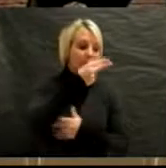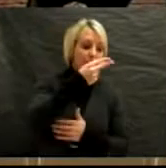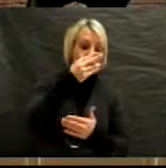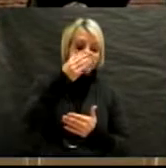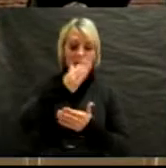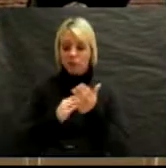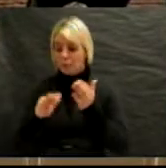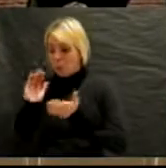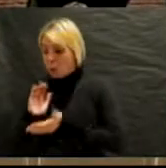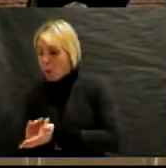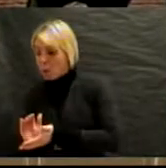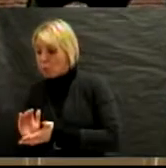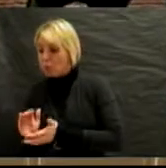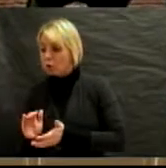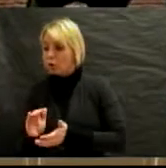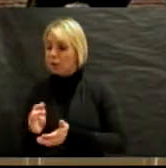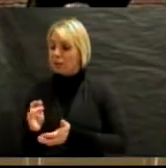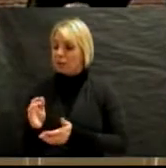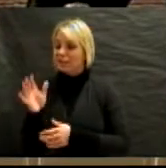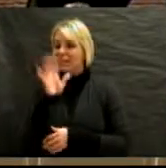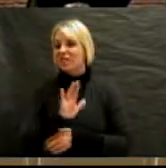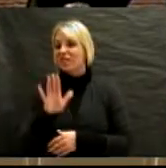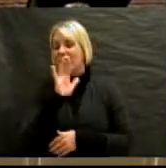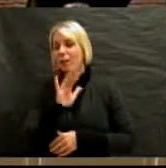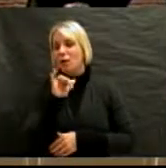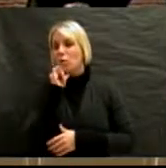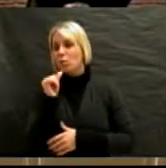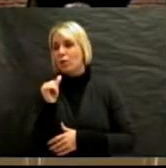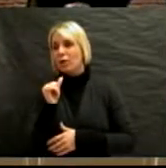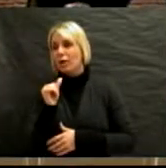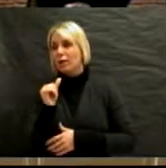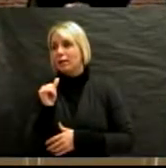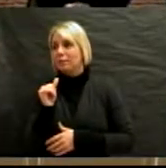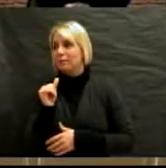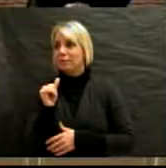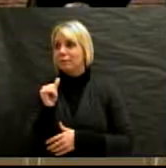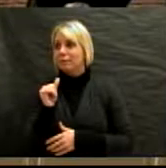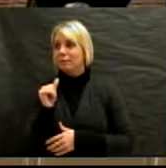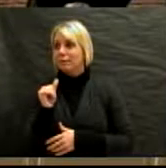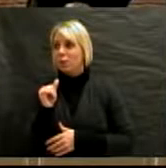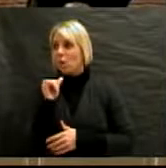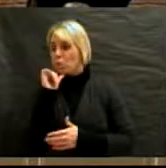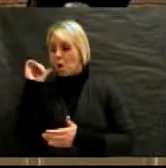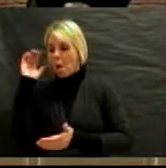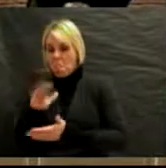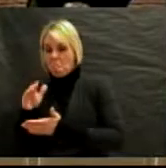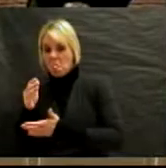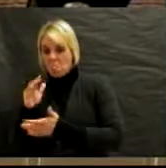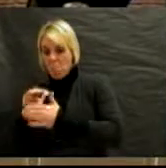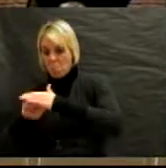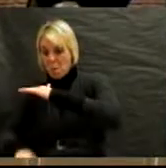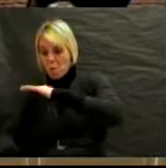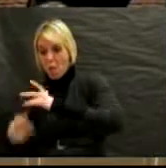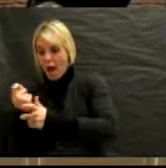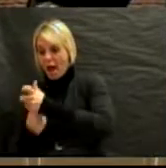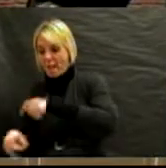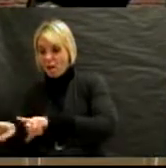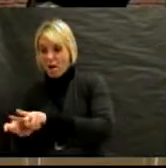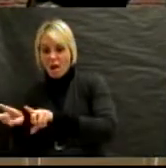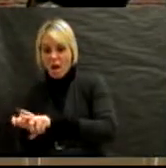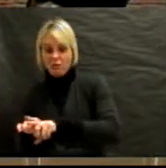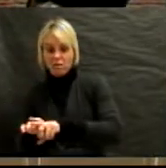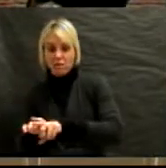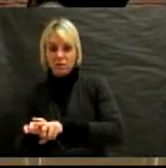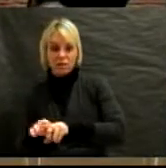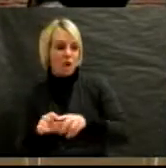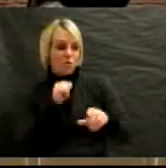either direction, I don't think. We're not well below everybody else. There are school districts that pay less, and there's school districts that pay substantially more. And what